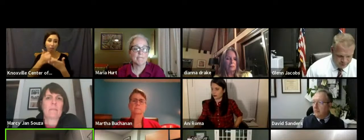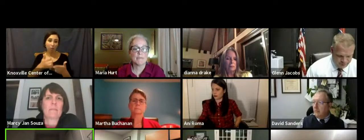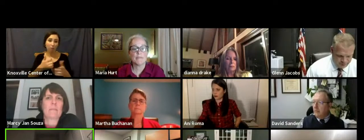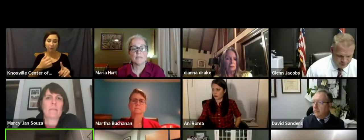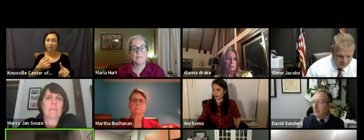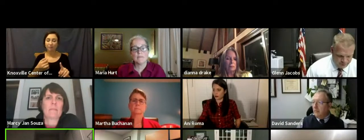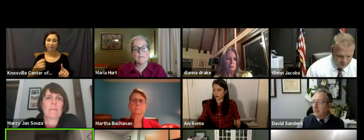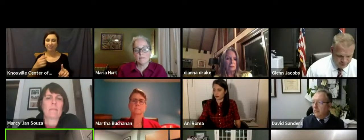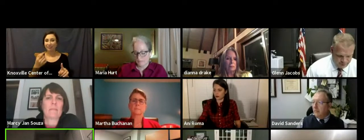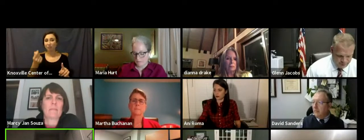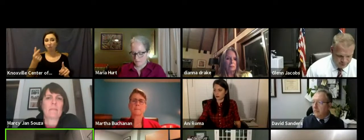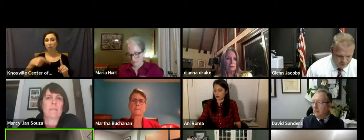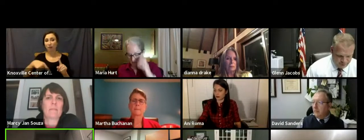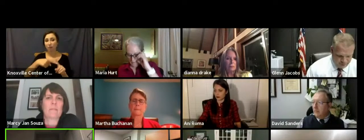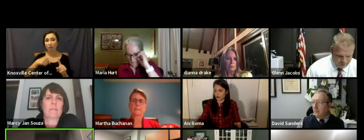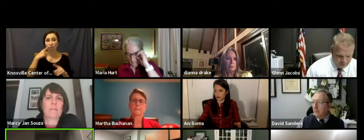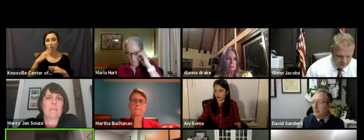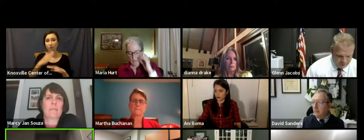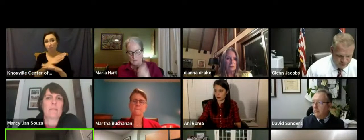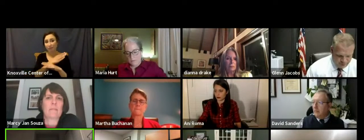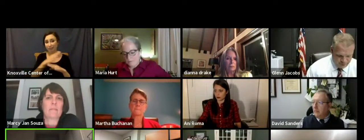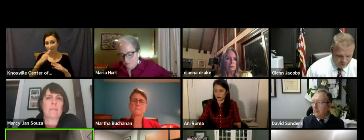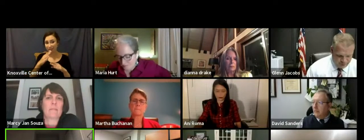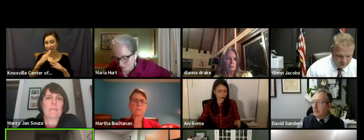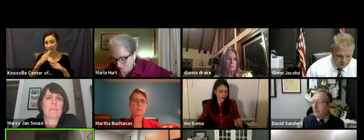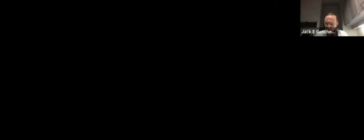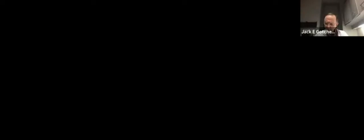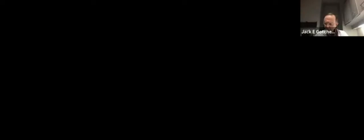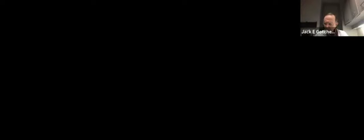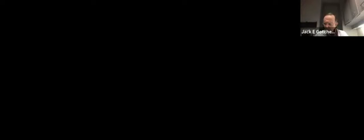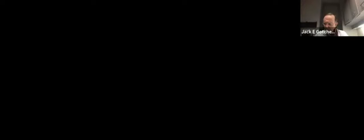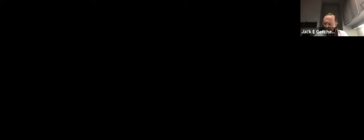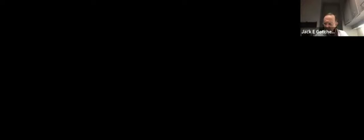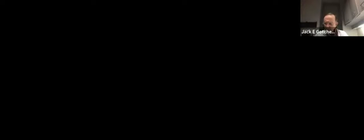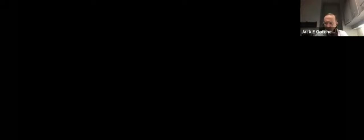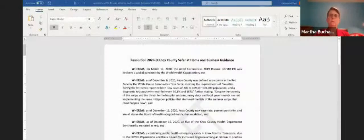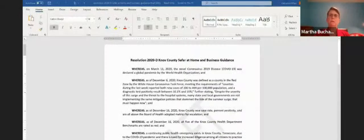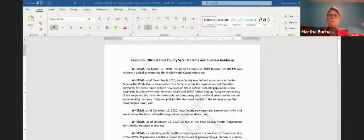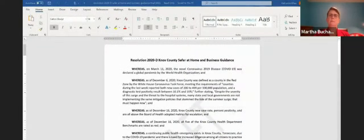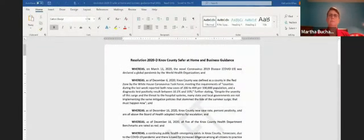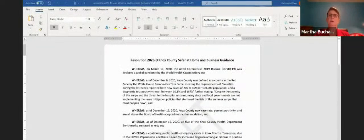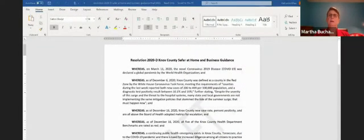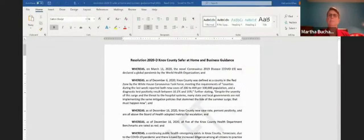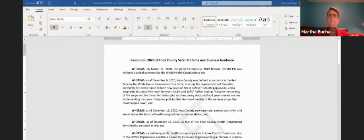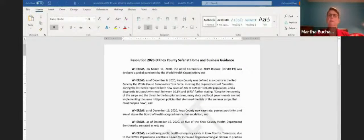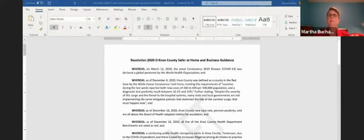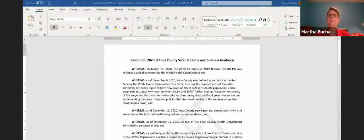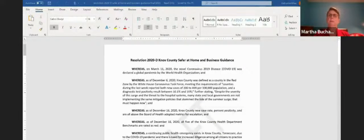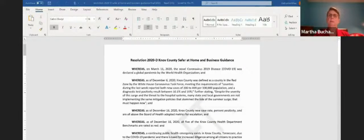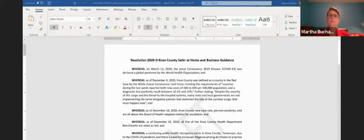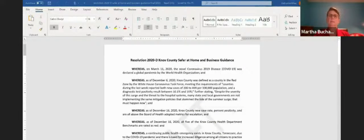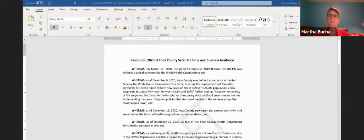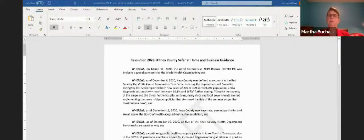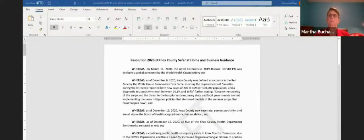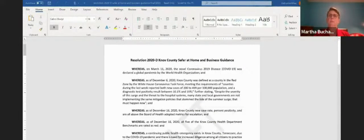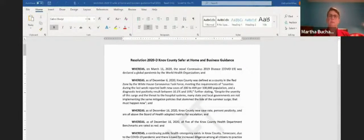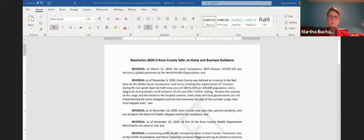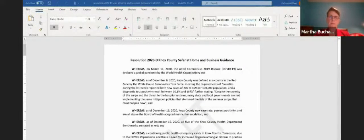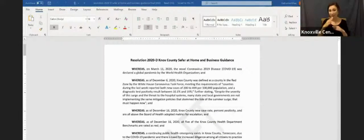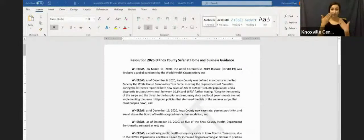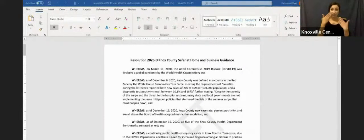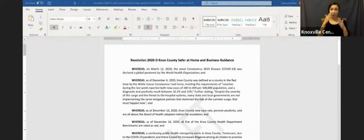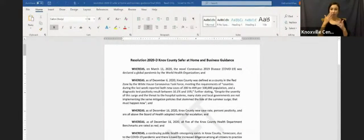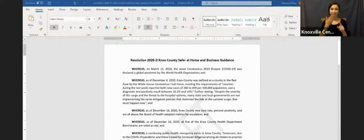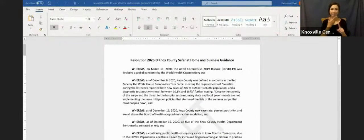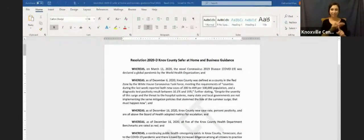of optimism for the businesses that struggle under this. Yeah, so I don't know if, there we go, there it